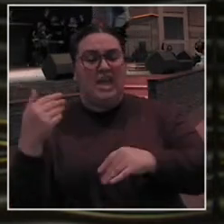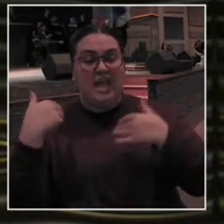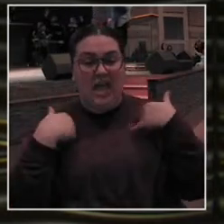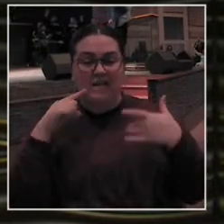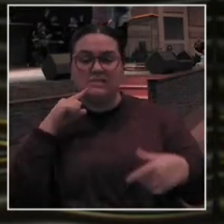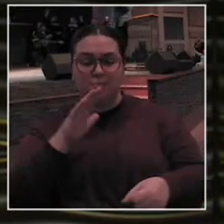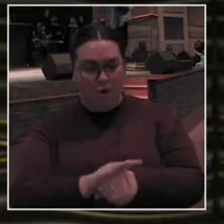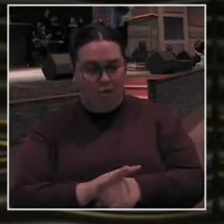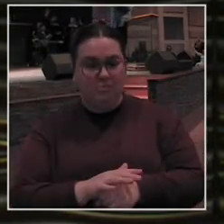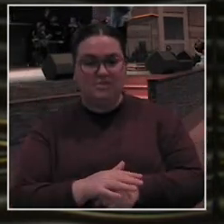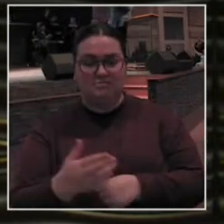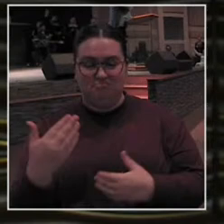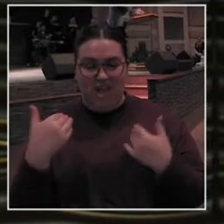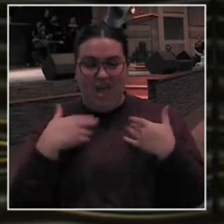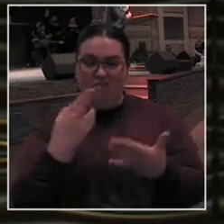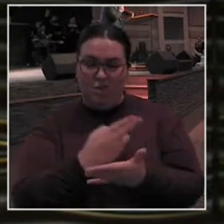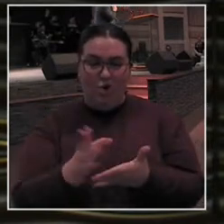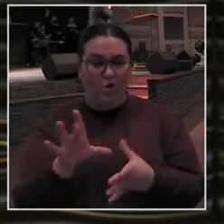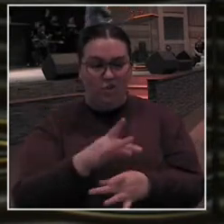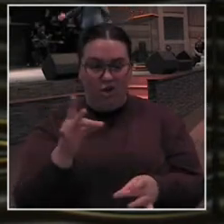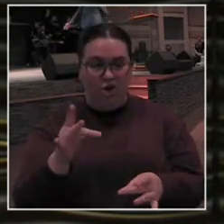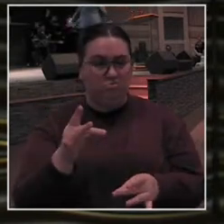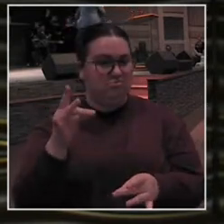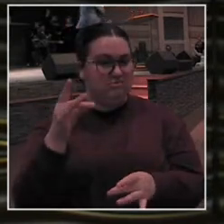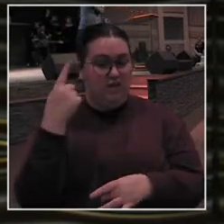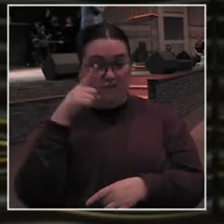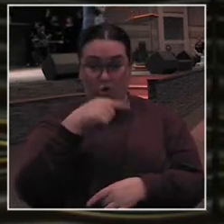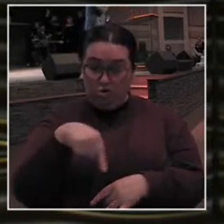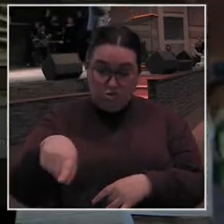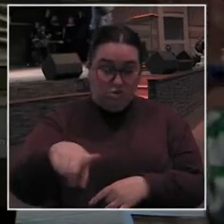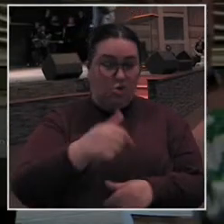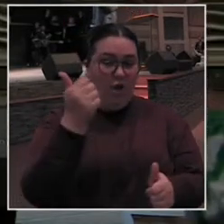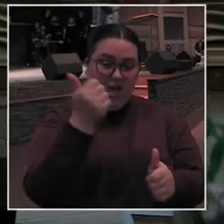your children, to everybody.